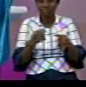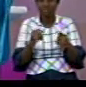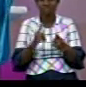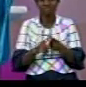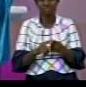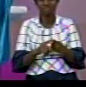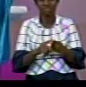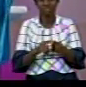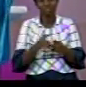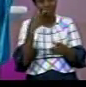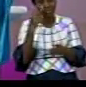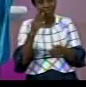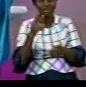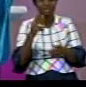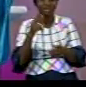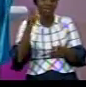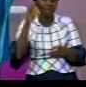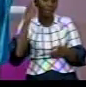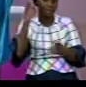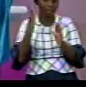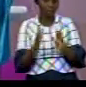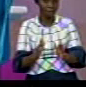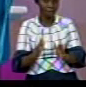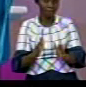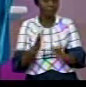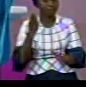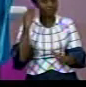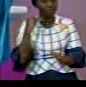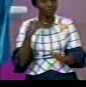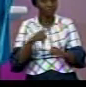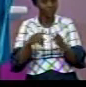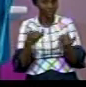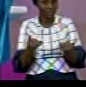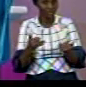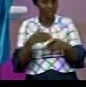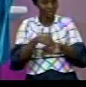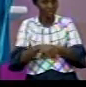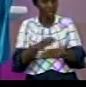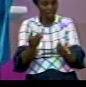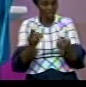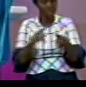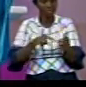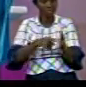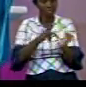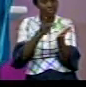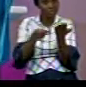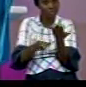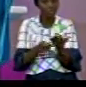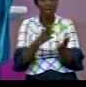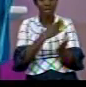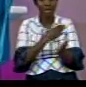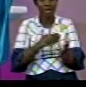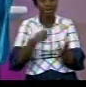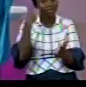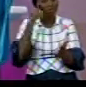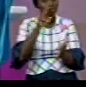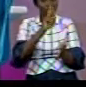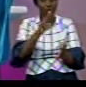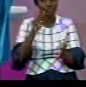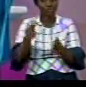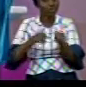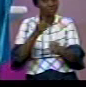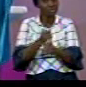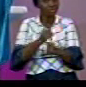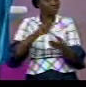but then tonight he came to this particular crusade with the problem he had been suffering from for 22 years think about